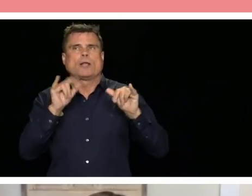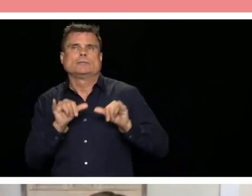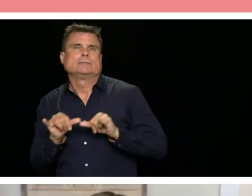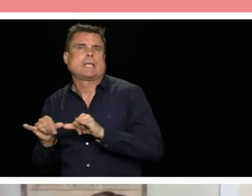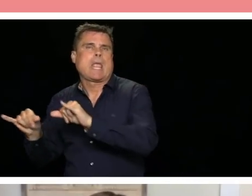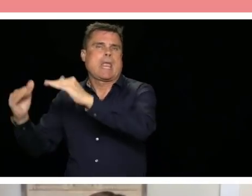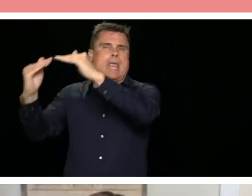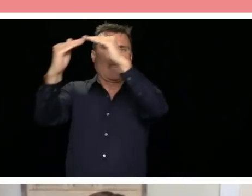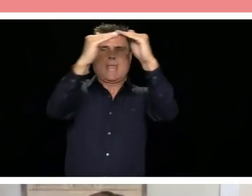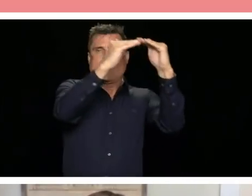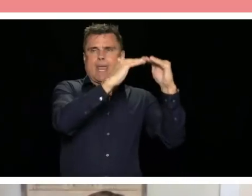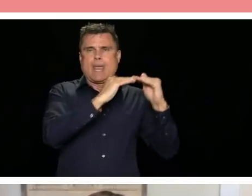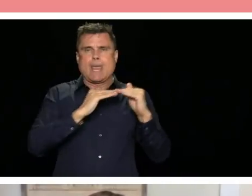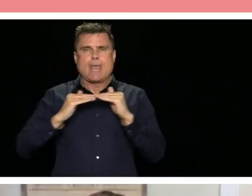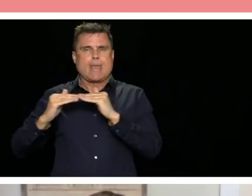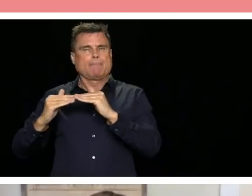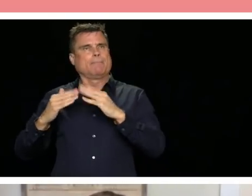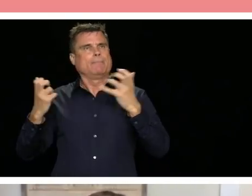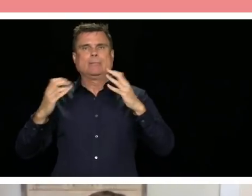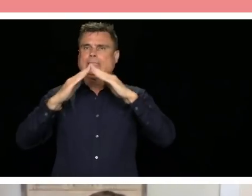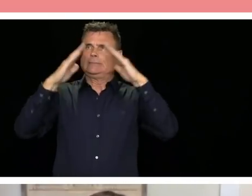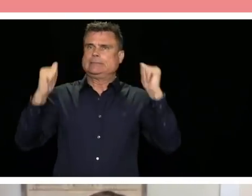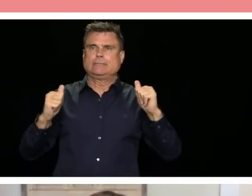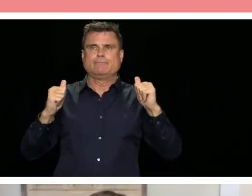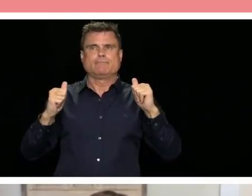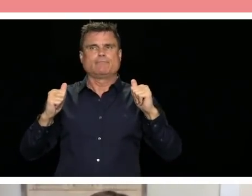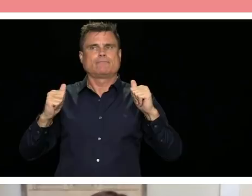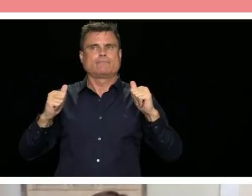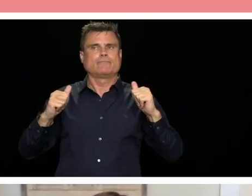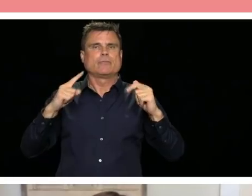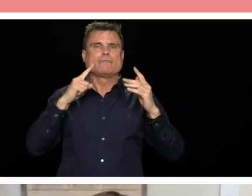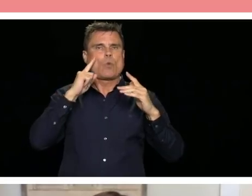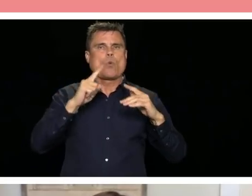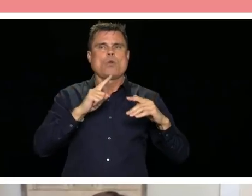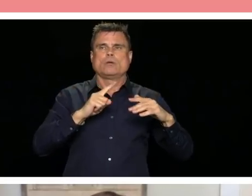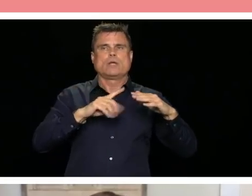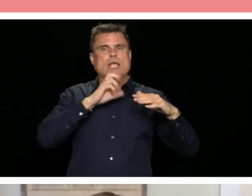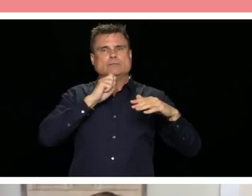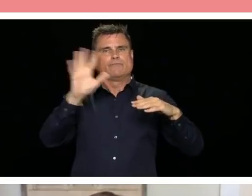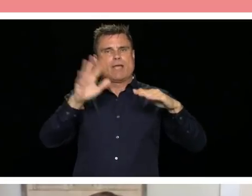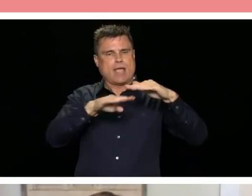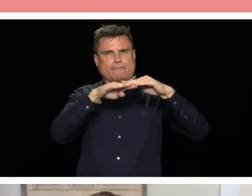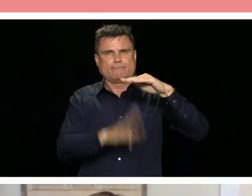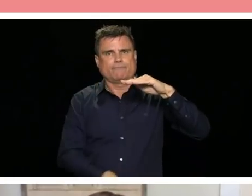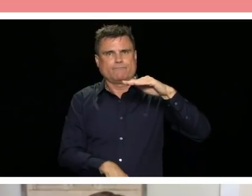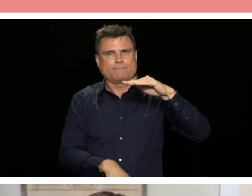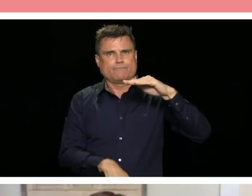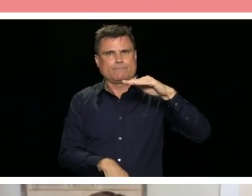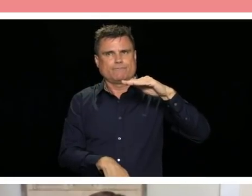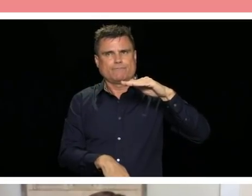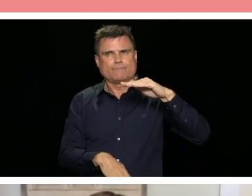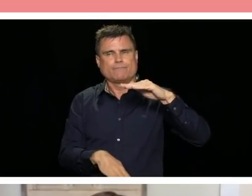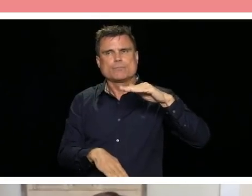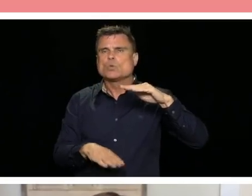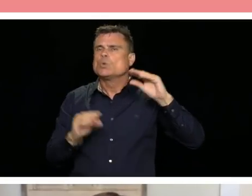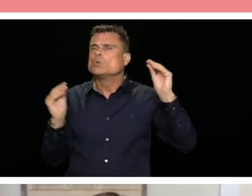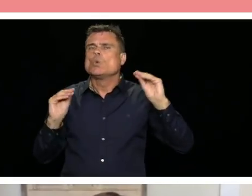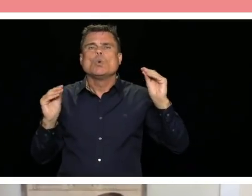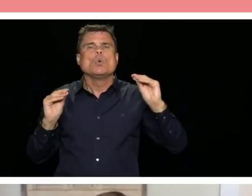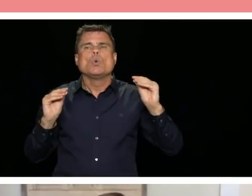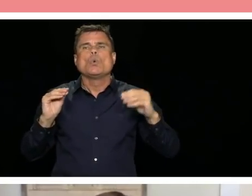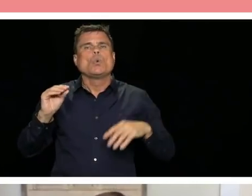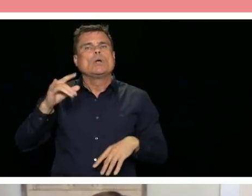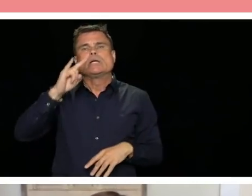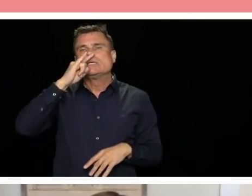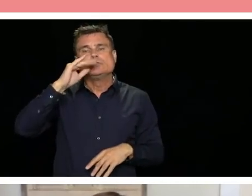question, have been really working with, you know, very challenging work and also low pay